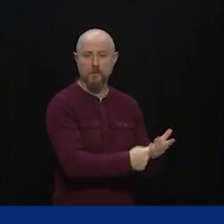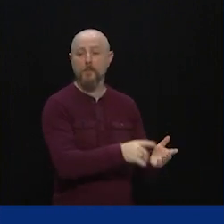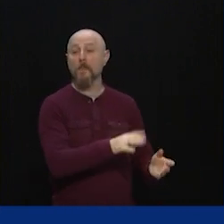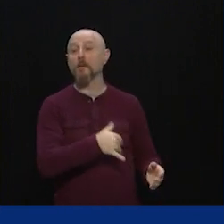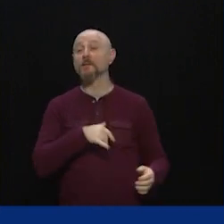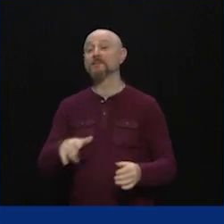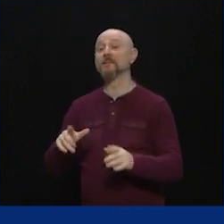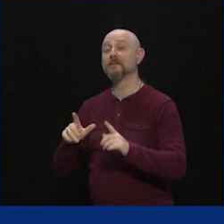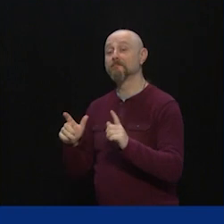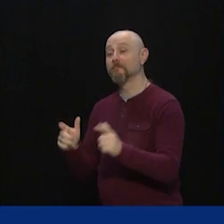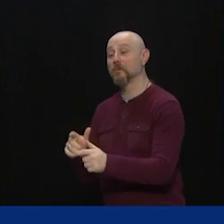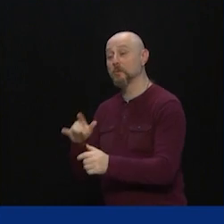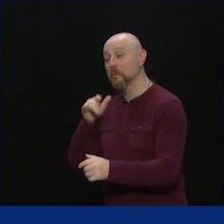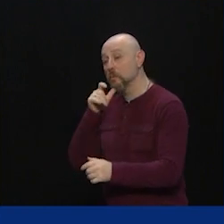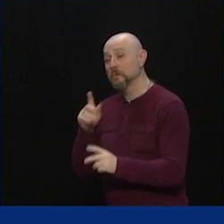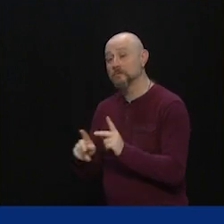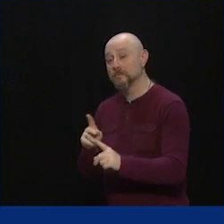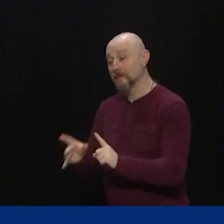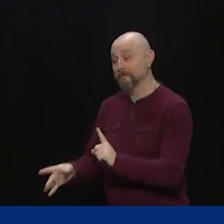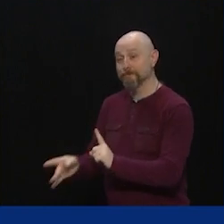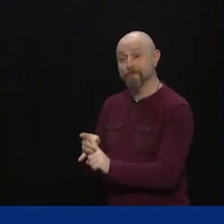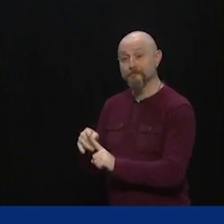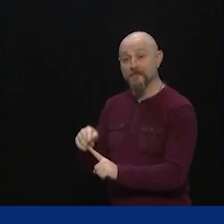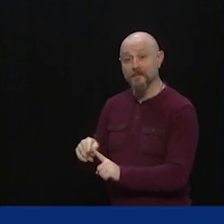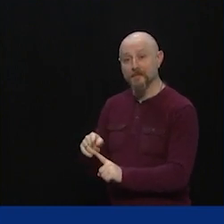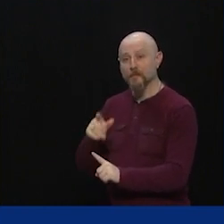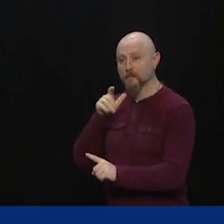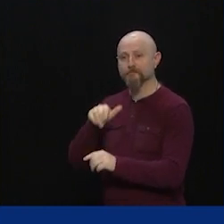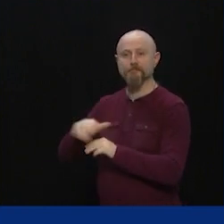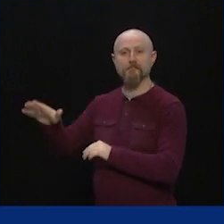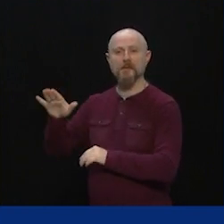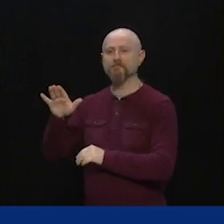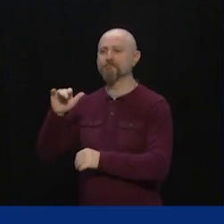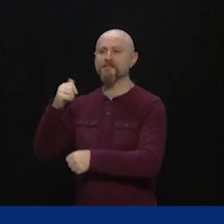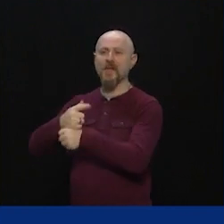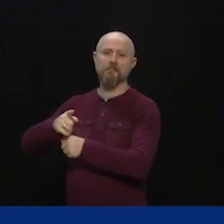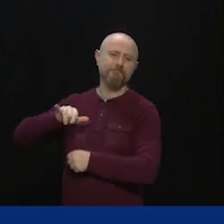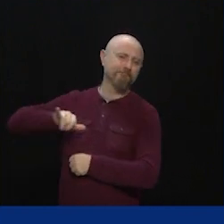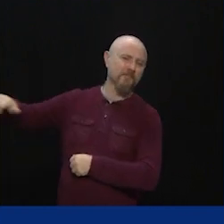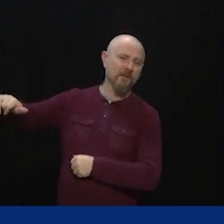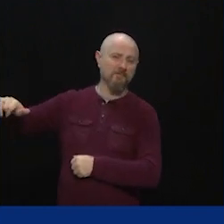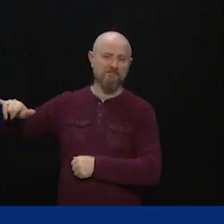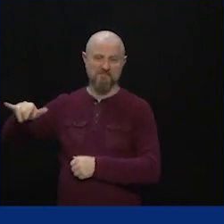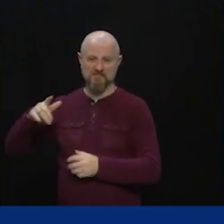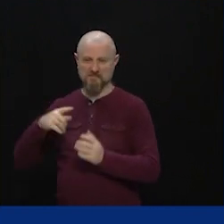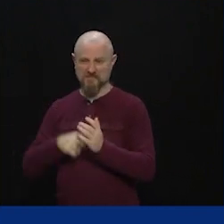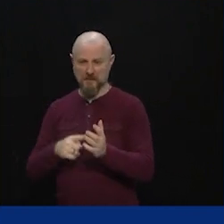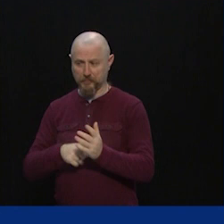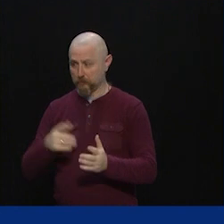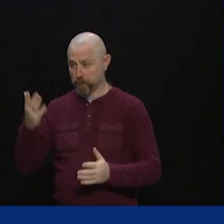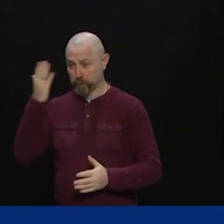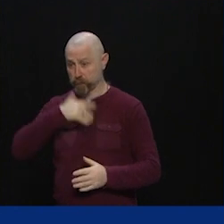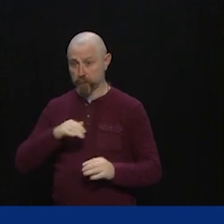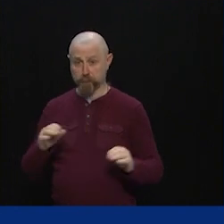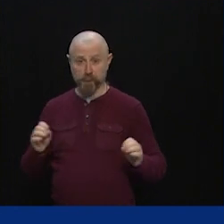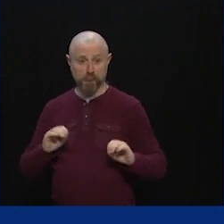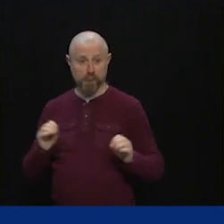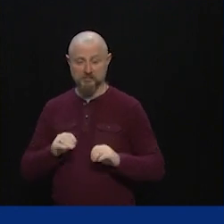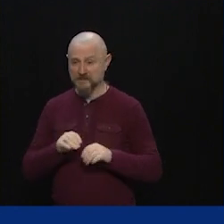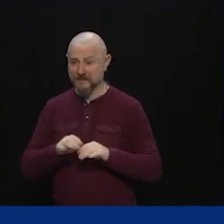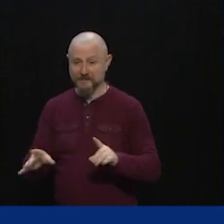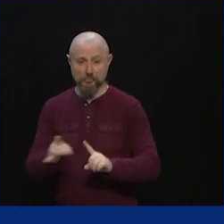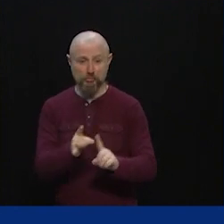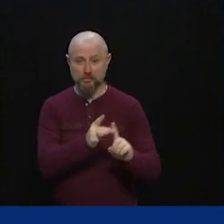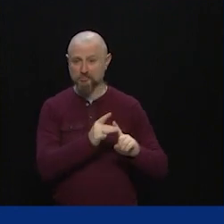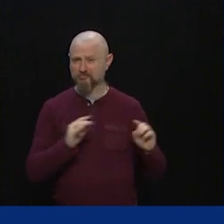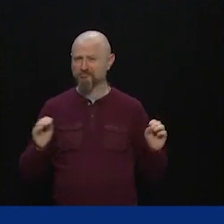tested positive. Everybody was sent home for 10 days. They may have been absolutely asymptomatic and are not contagious after 5 days, and yet they've got 5